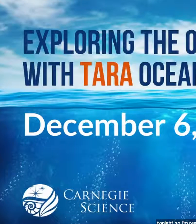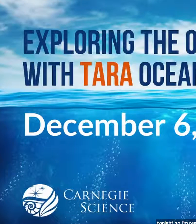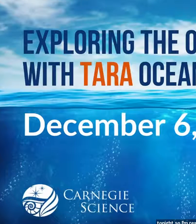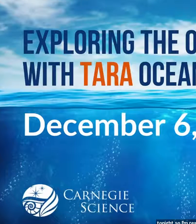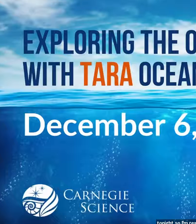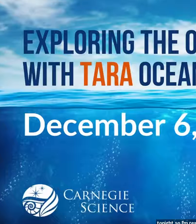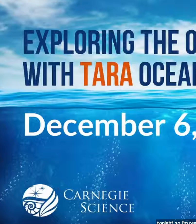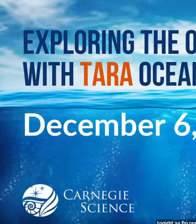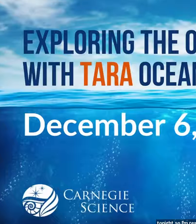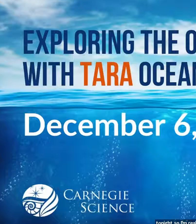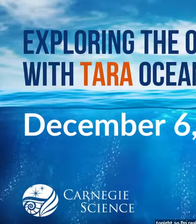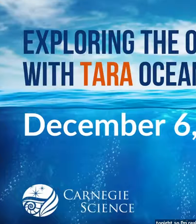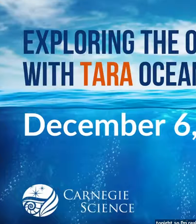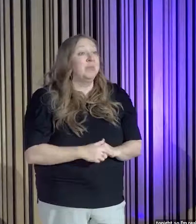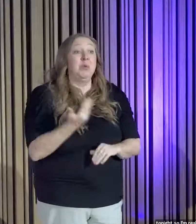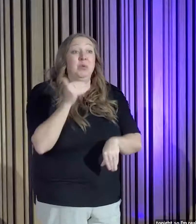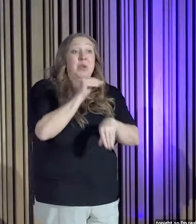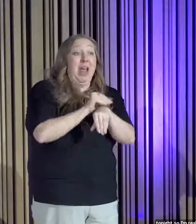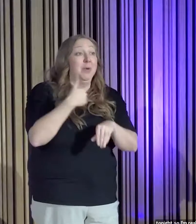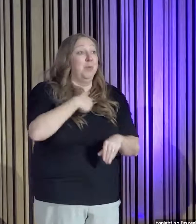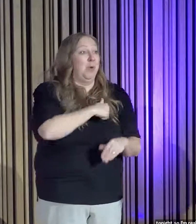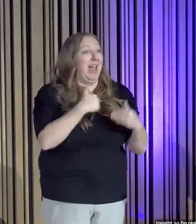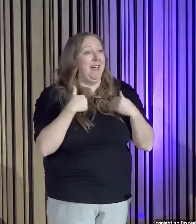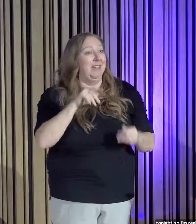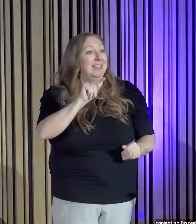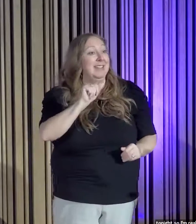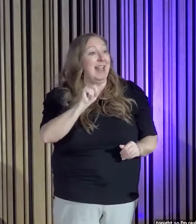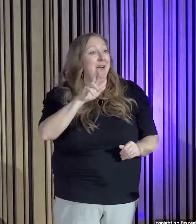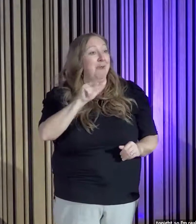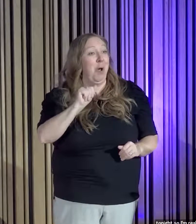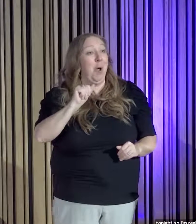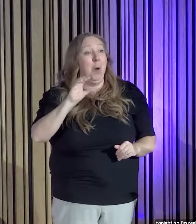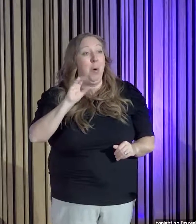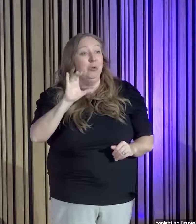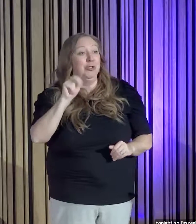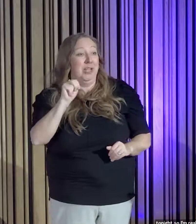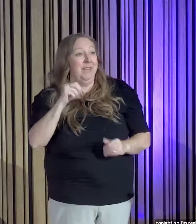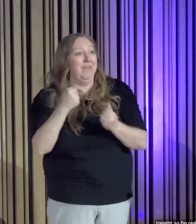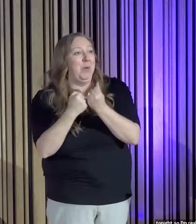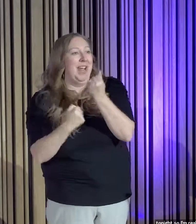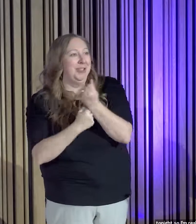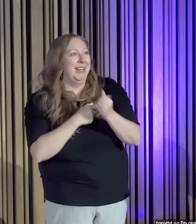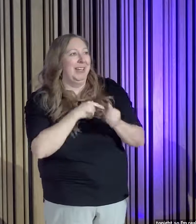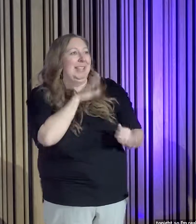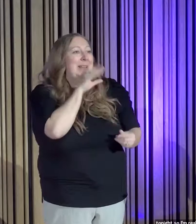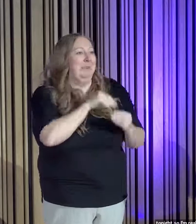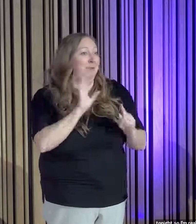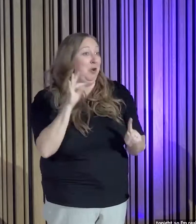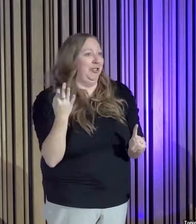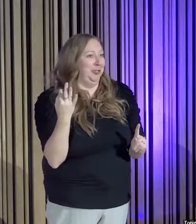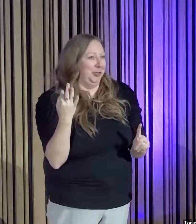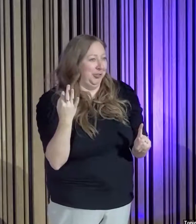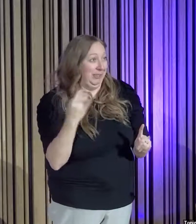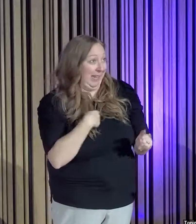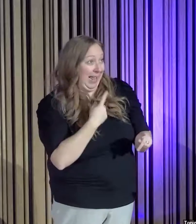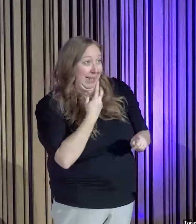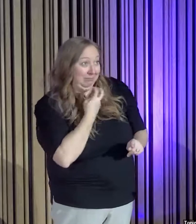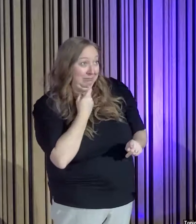Tonight we have the Fondation Tara Océan. Did I say that right? The Tara Ocean Foundation, and it's a very